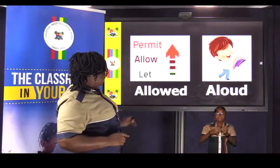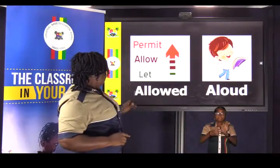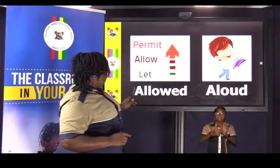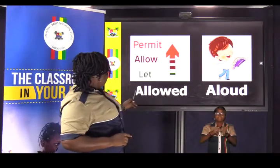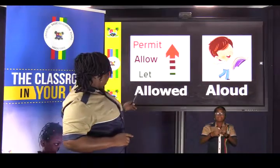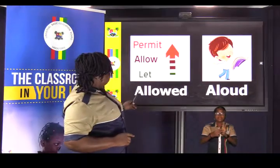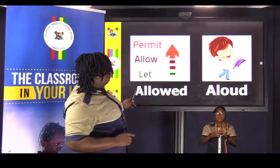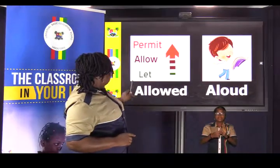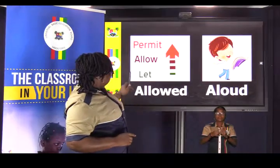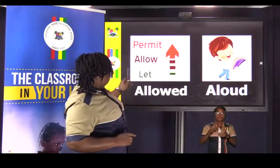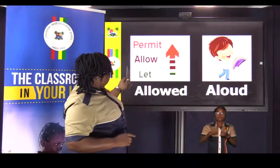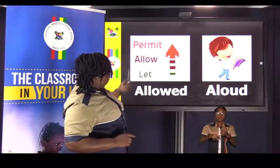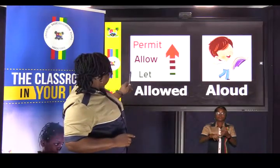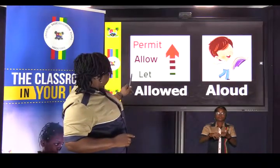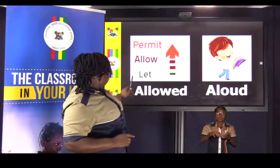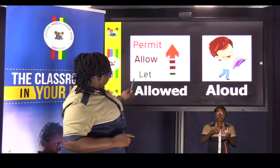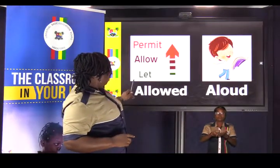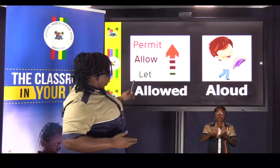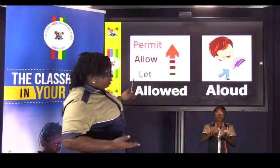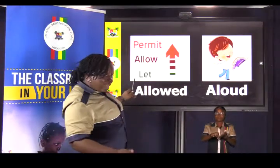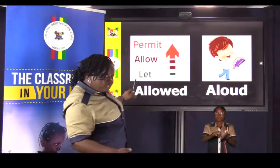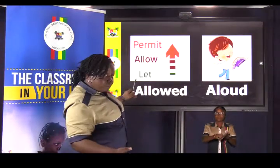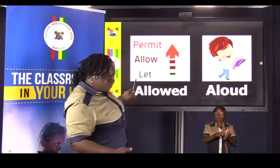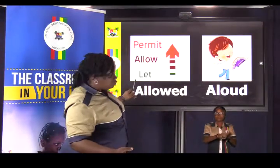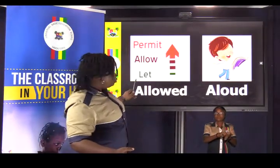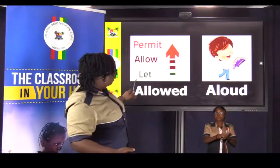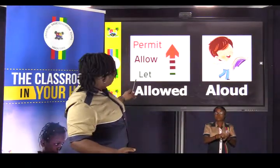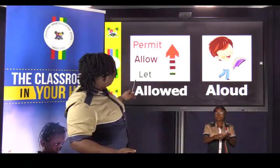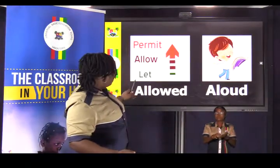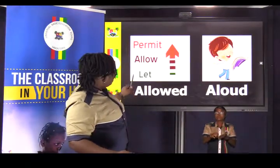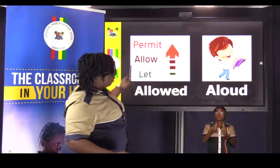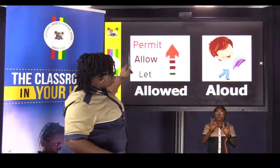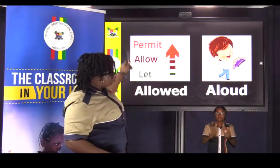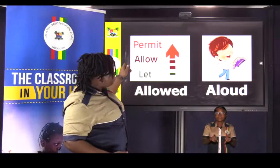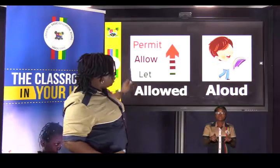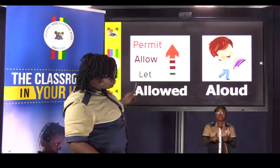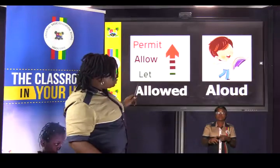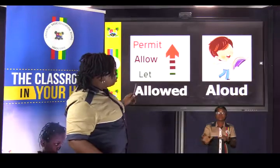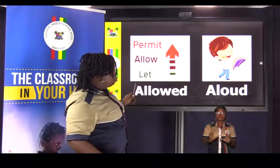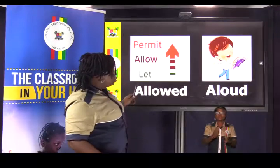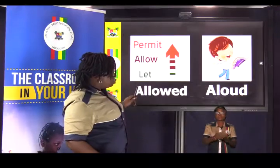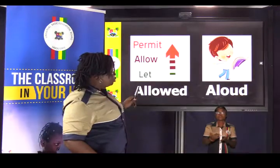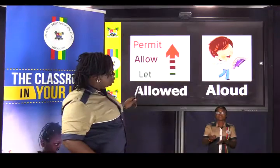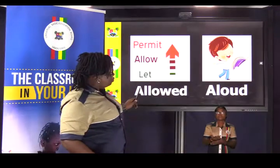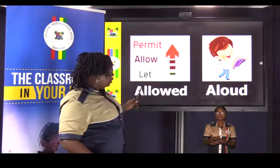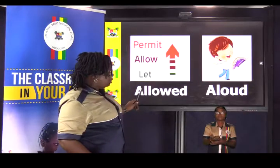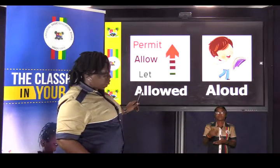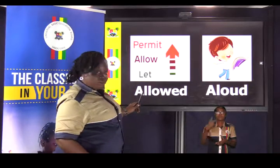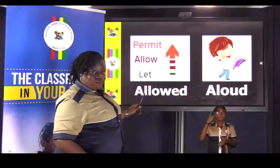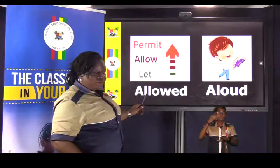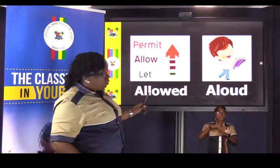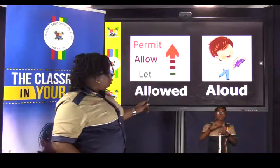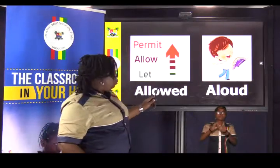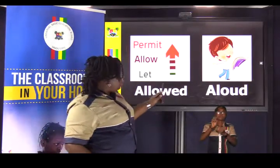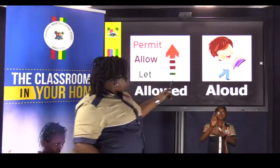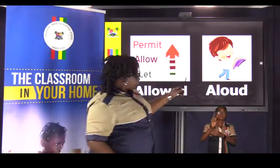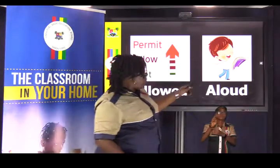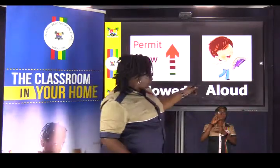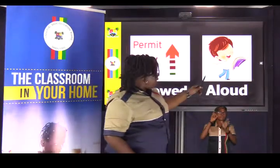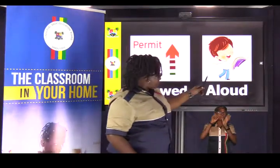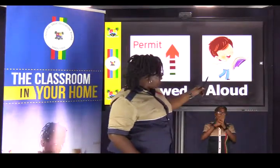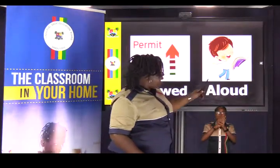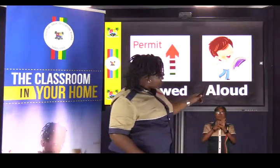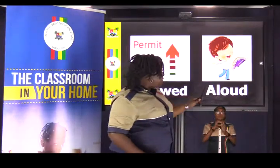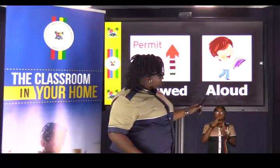A-L-L-O-W-E-D, means to let somebody to do something or to permit someone to do something. Look at